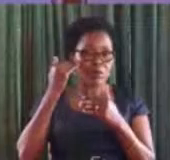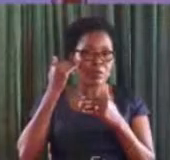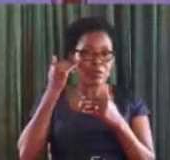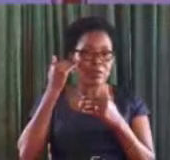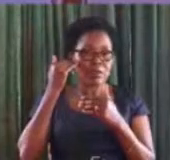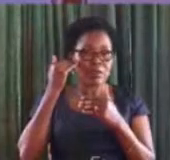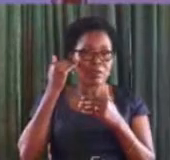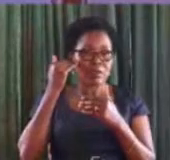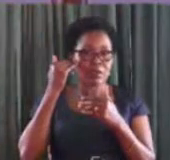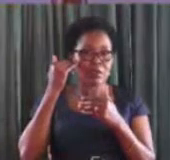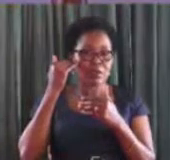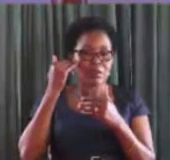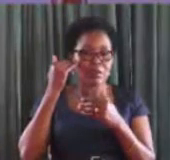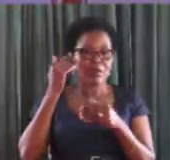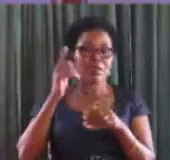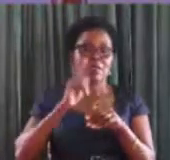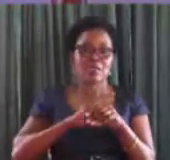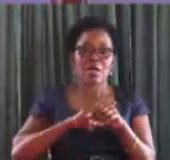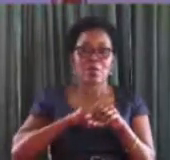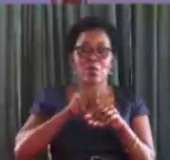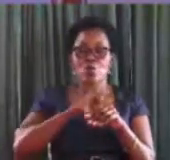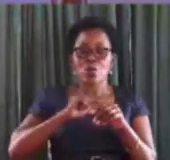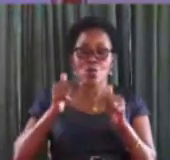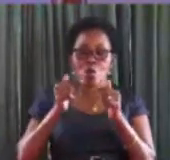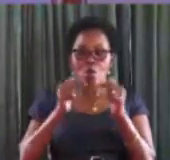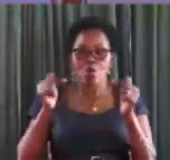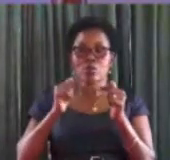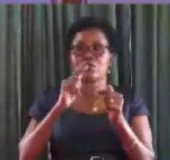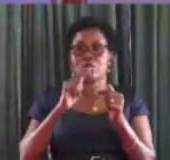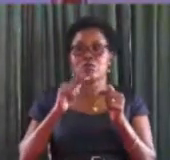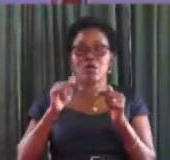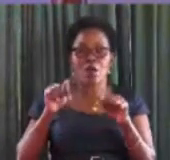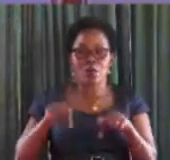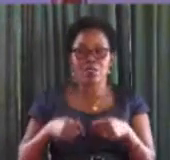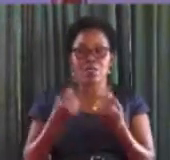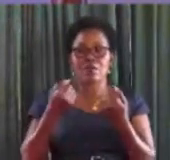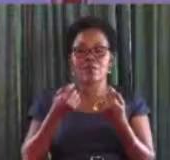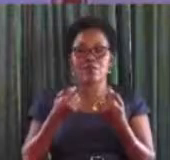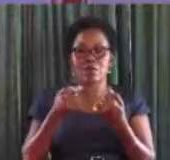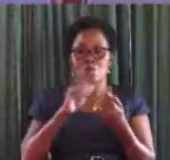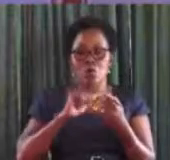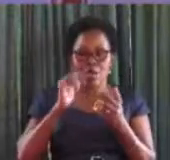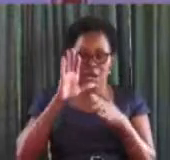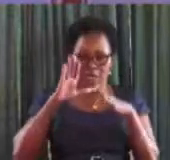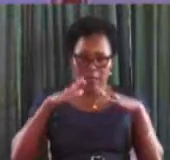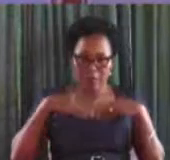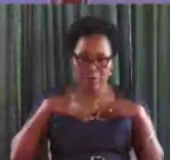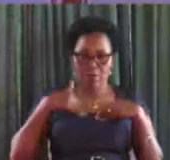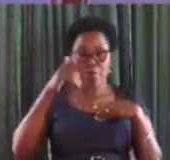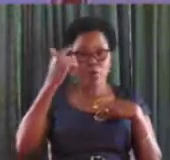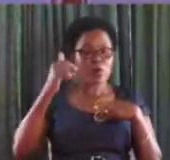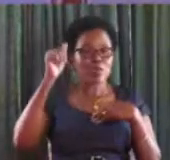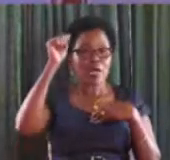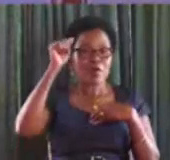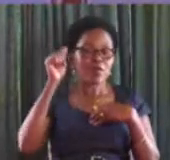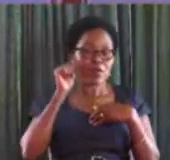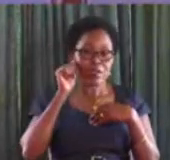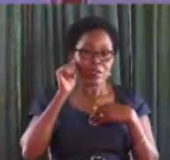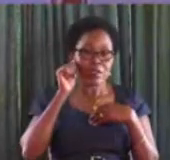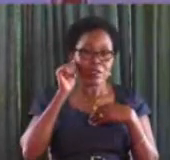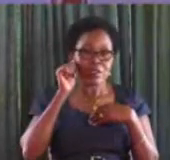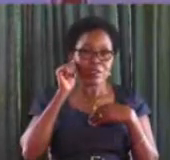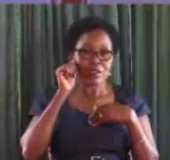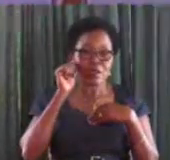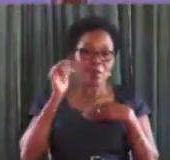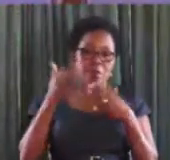we have contradicted ourselves, we admit that here we have, because advocates have either drawn